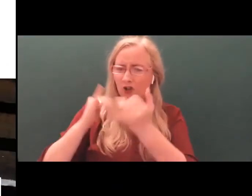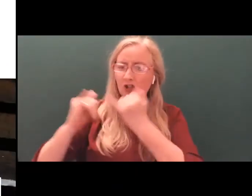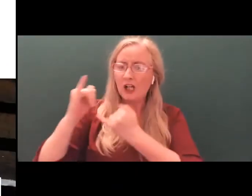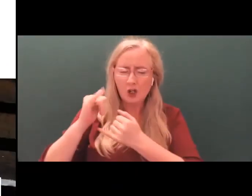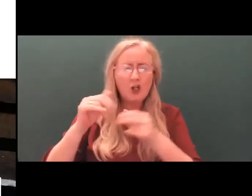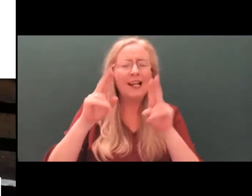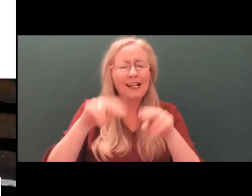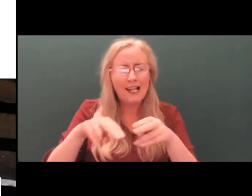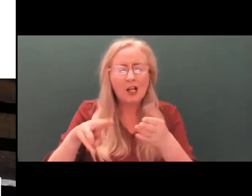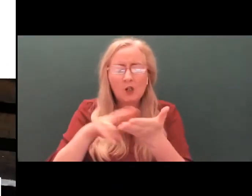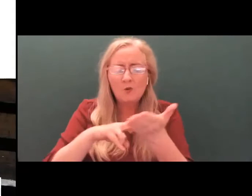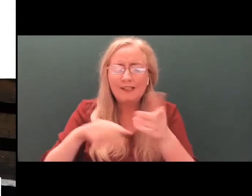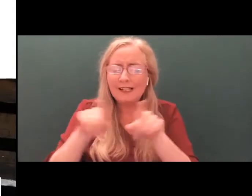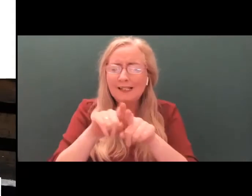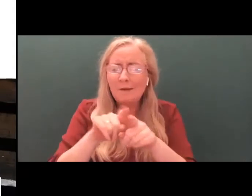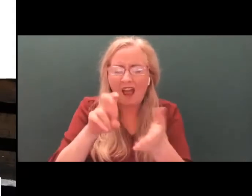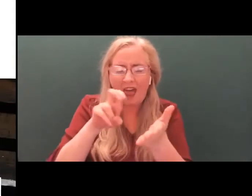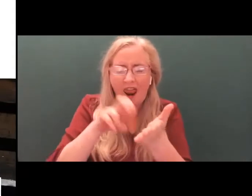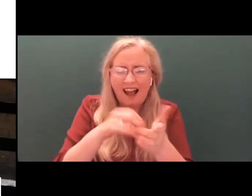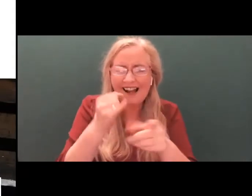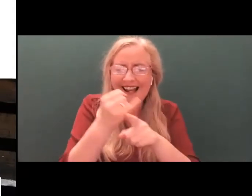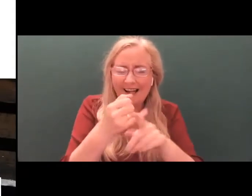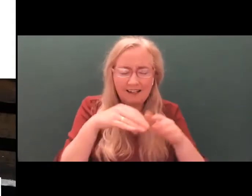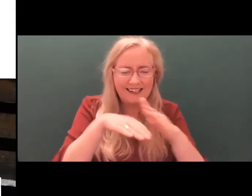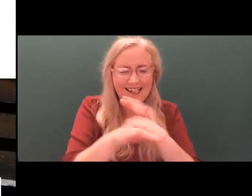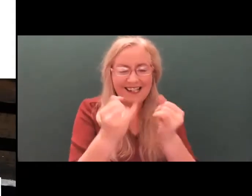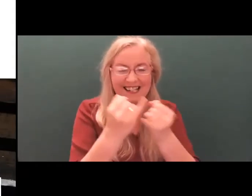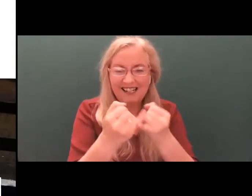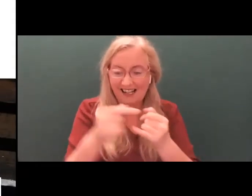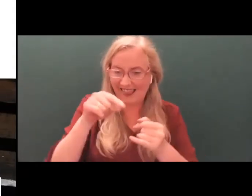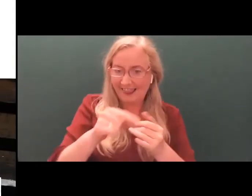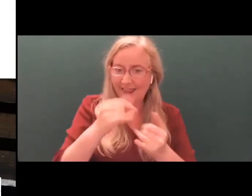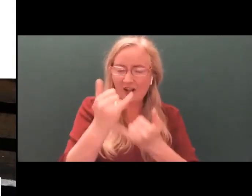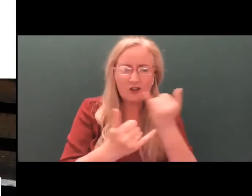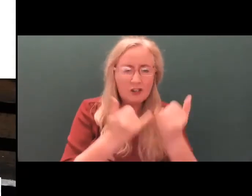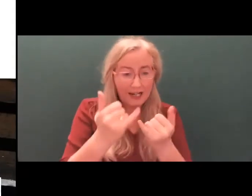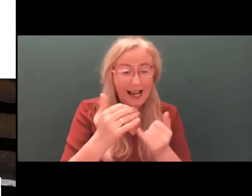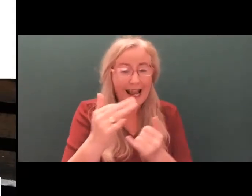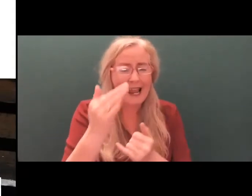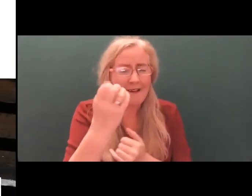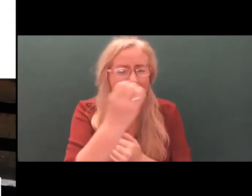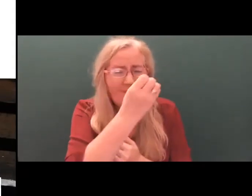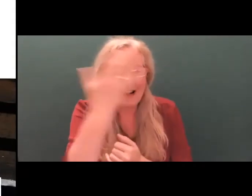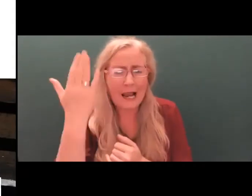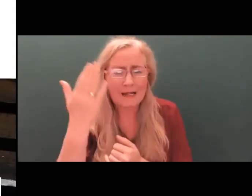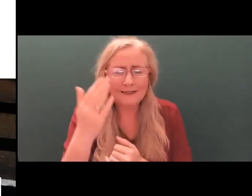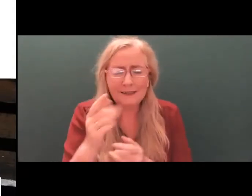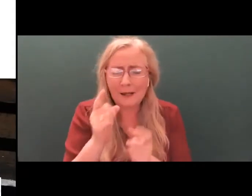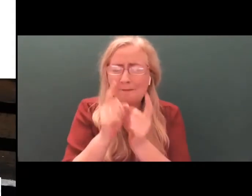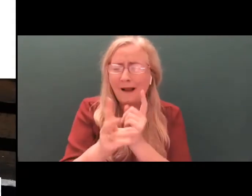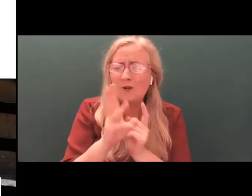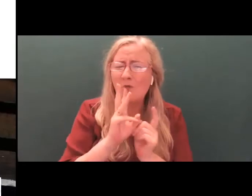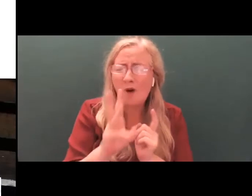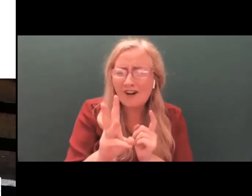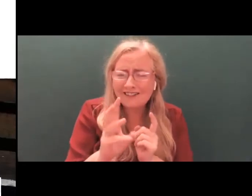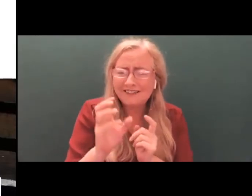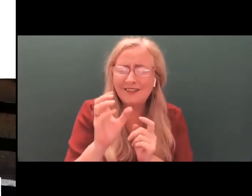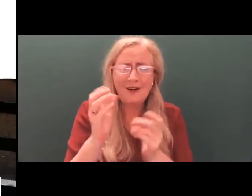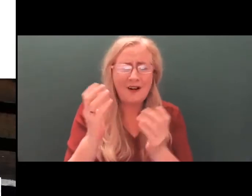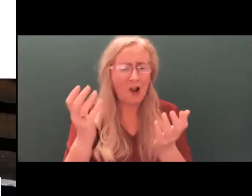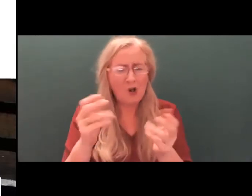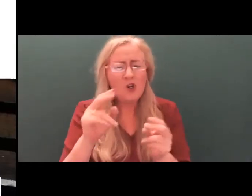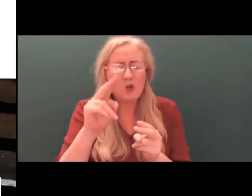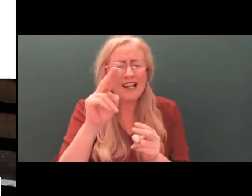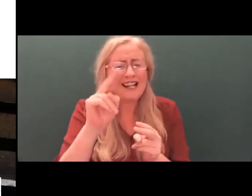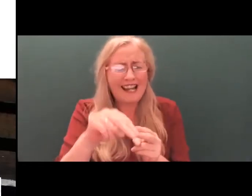login details for Heritage Week this year. And if you've forgotten your password or anything, you'll be able